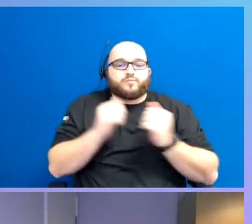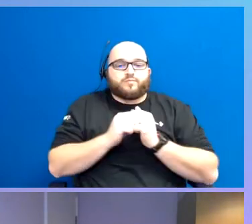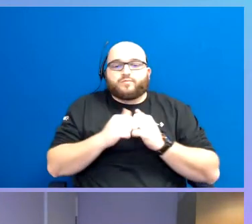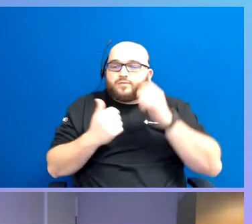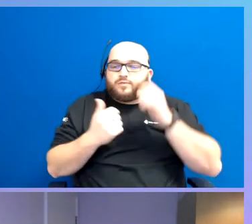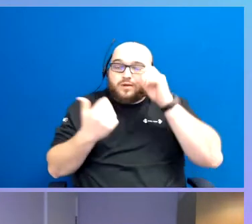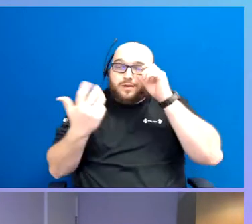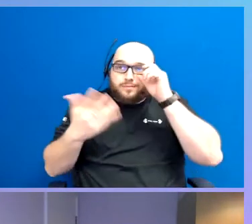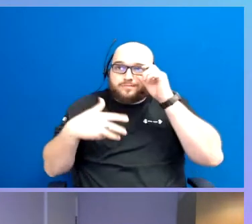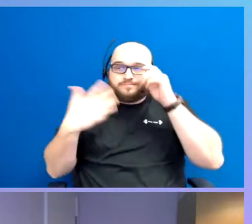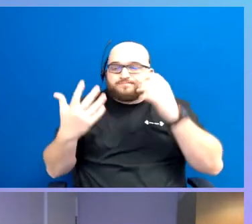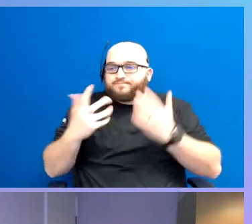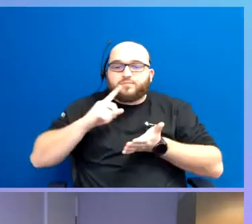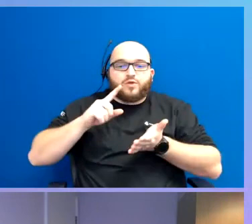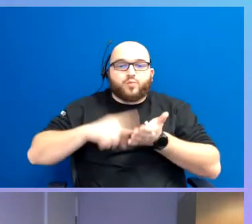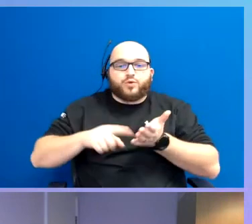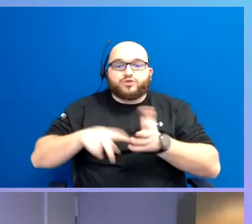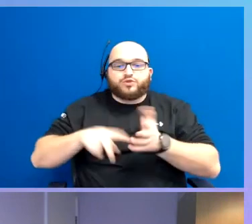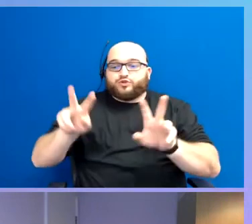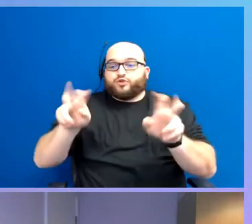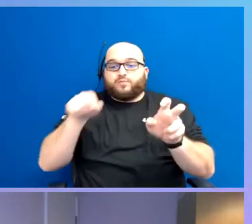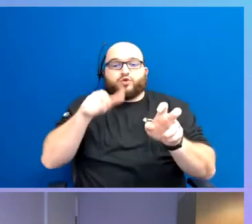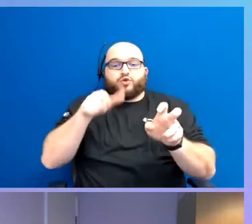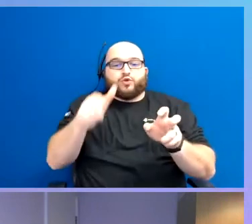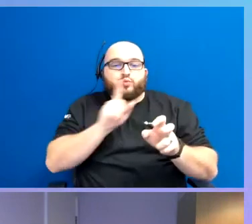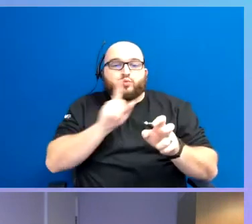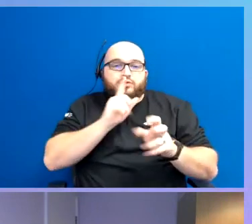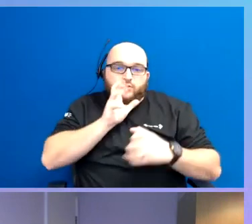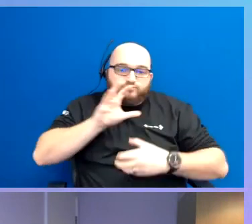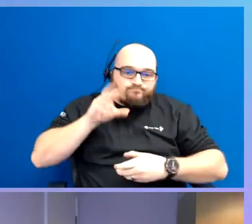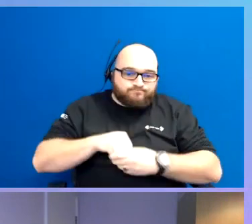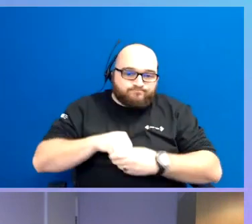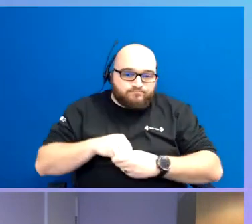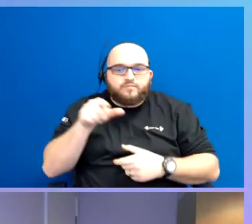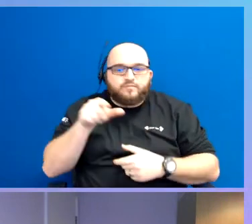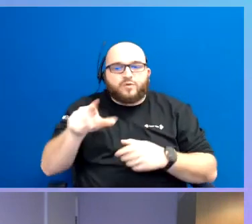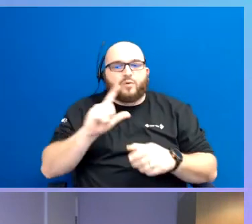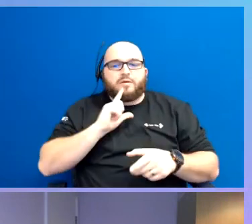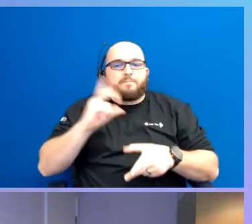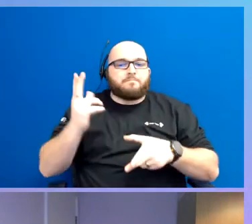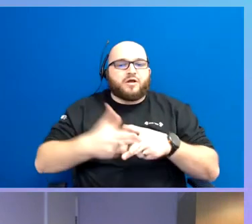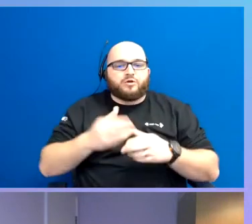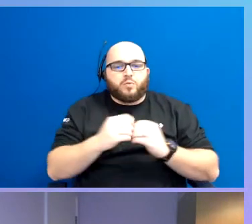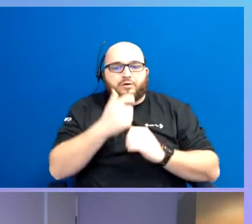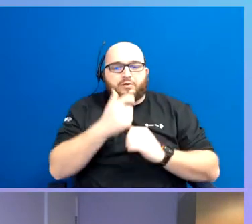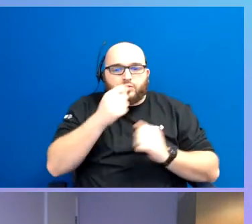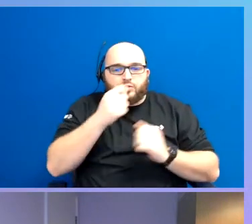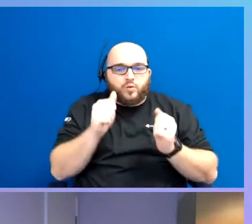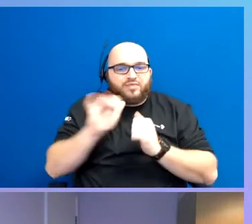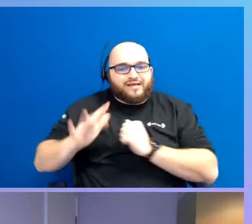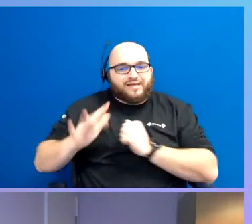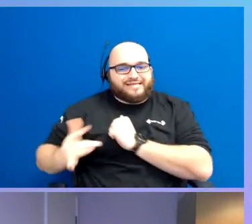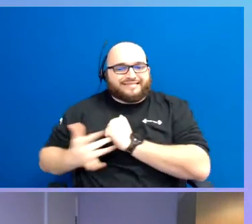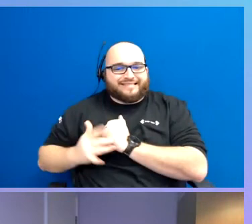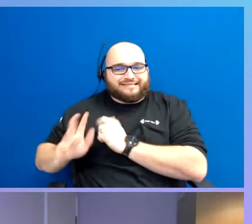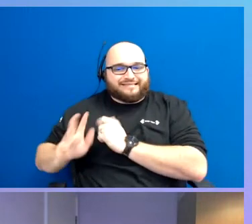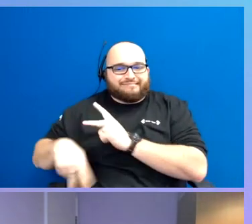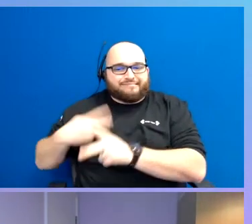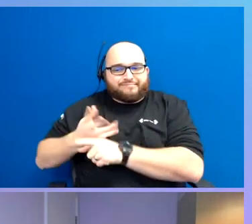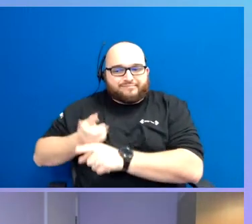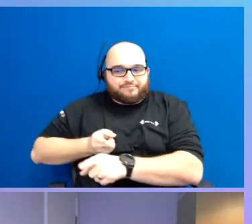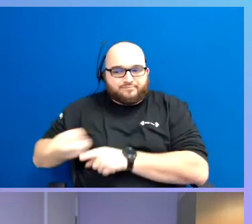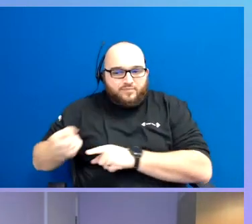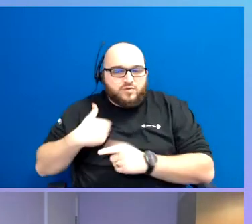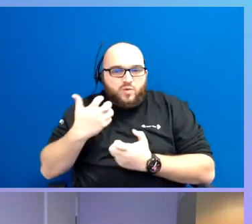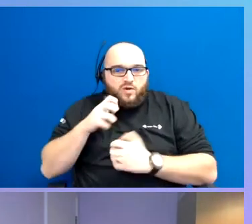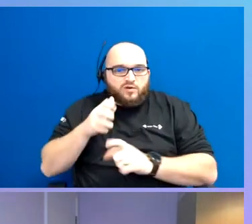like research topics that you'd like to cover. You mentioned something about being more interested in the technical side of things, so just finding out a little